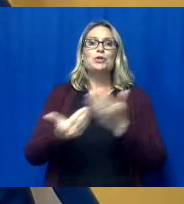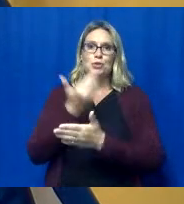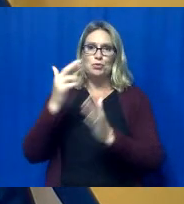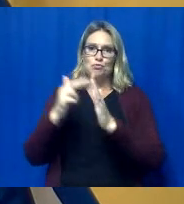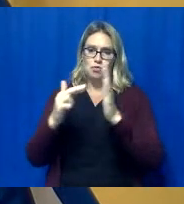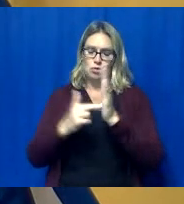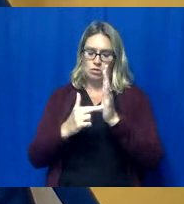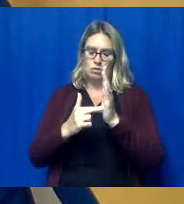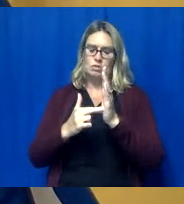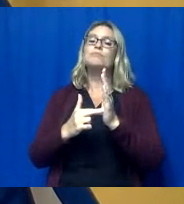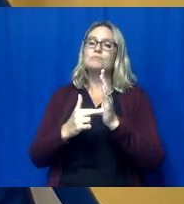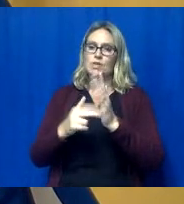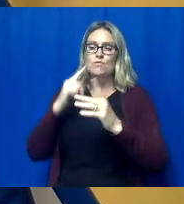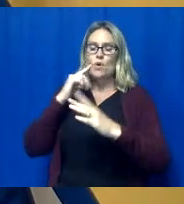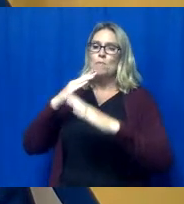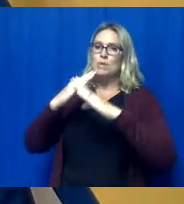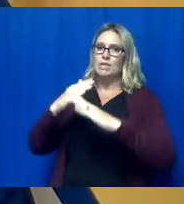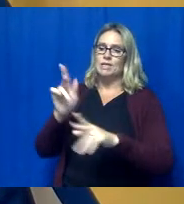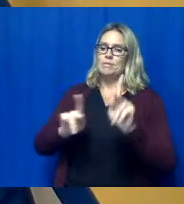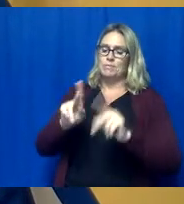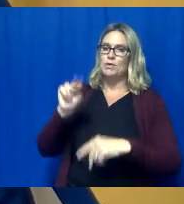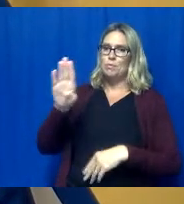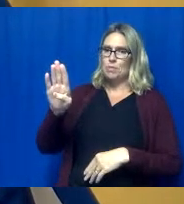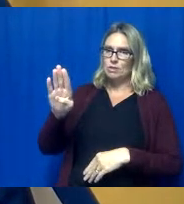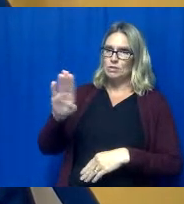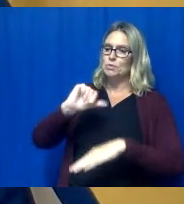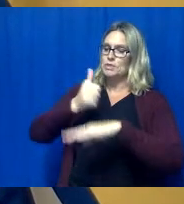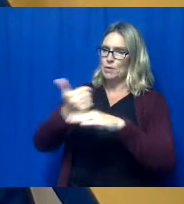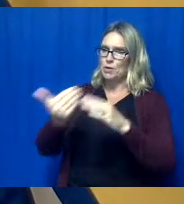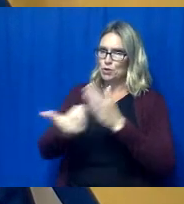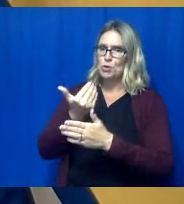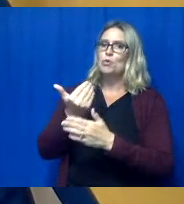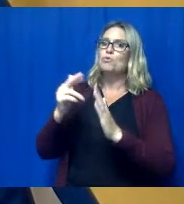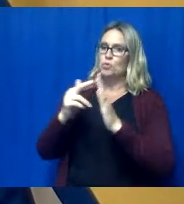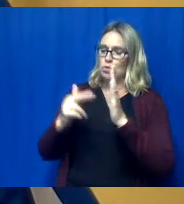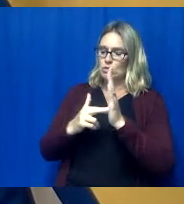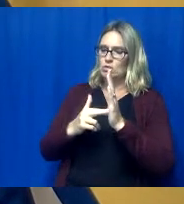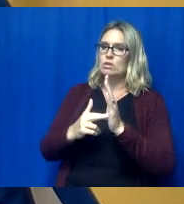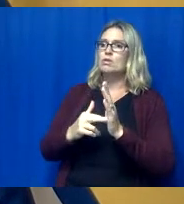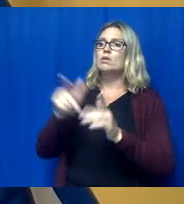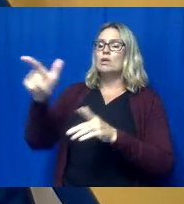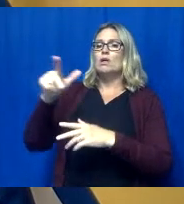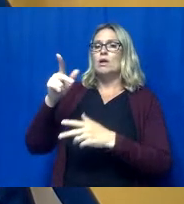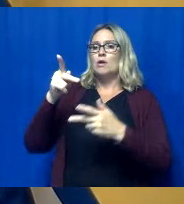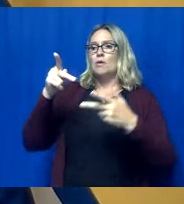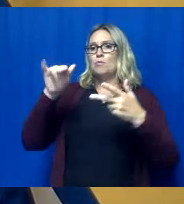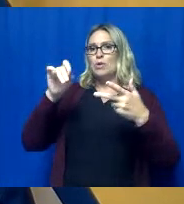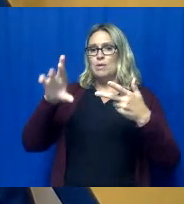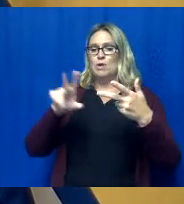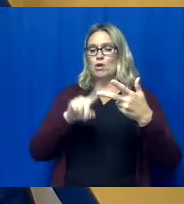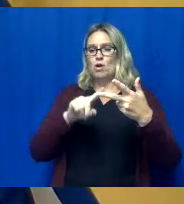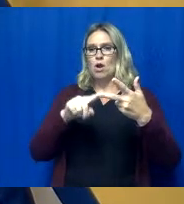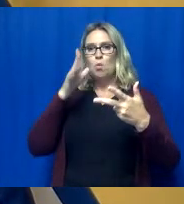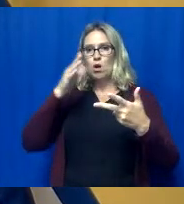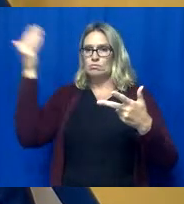to further protect New Brunswickers, and Premier Higgs will provide more details about those measures in just a moment.